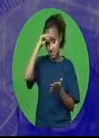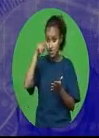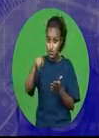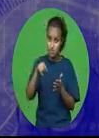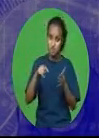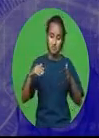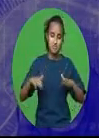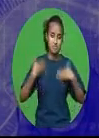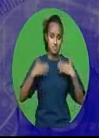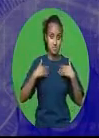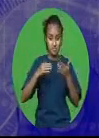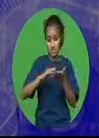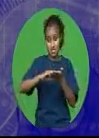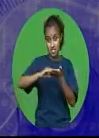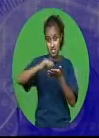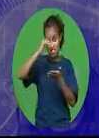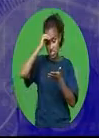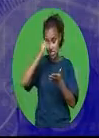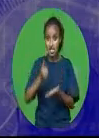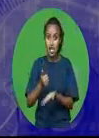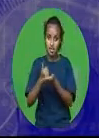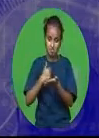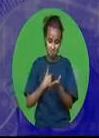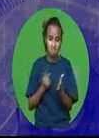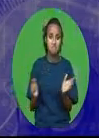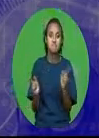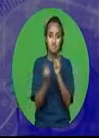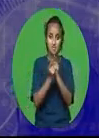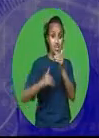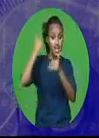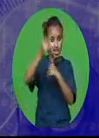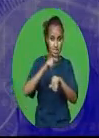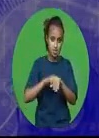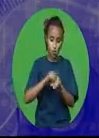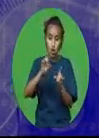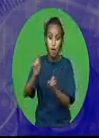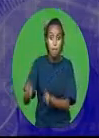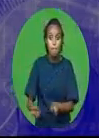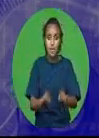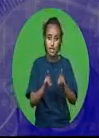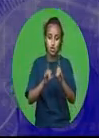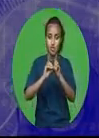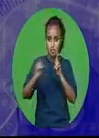have enjoyed teaching it. Join me next time on methods of dimensioning.